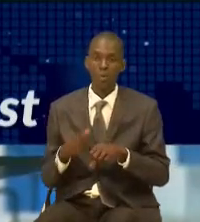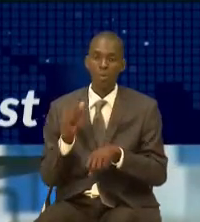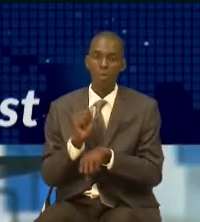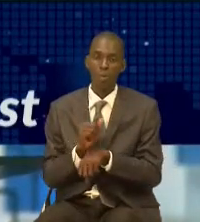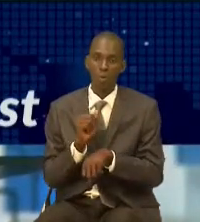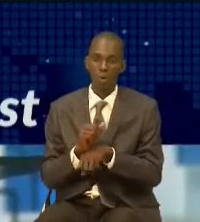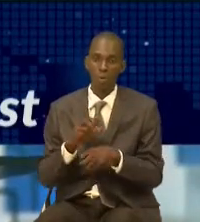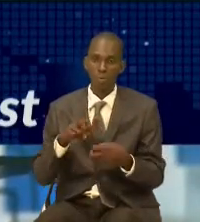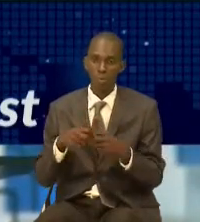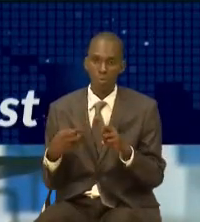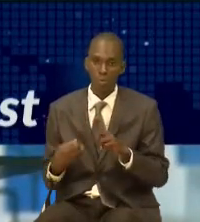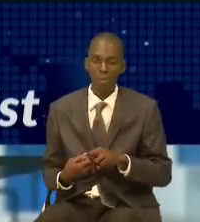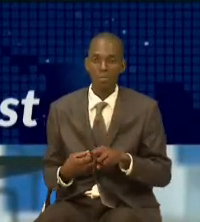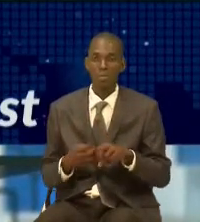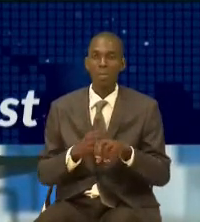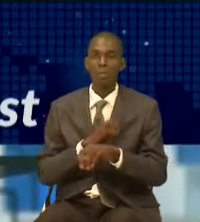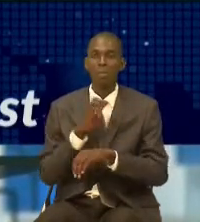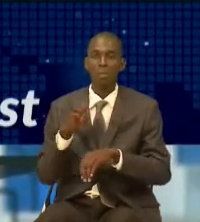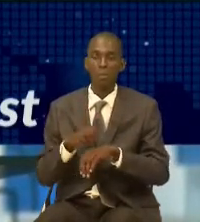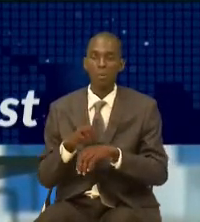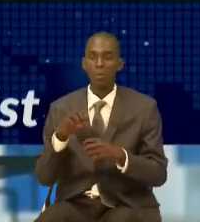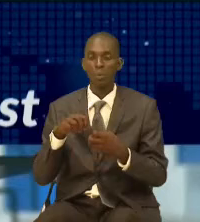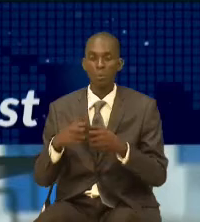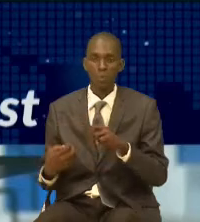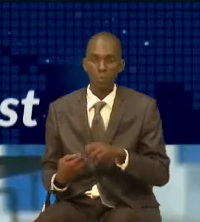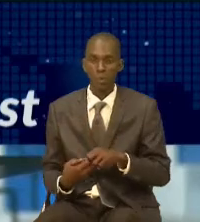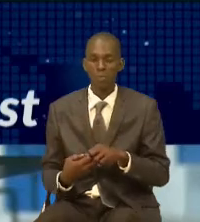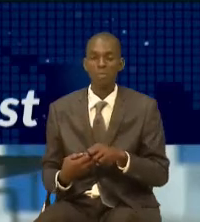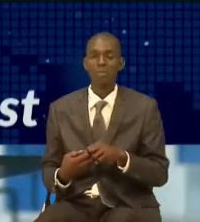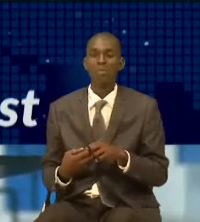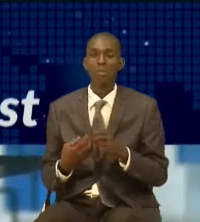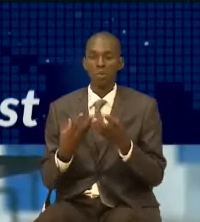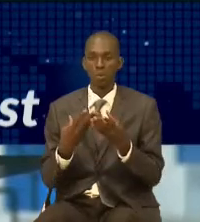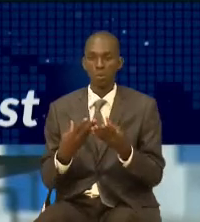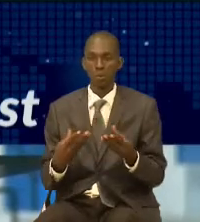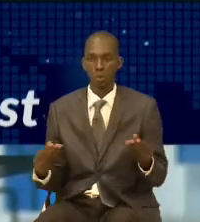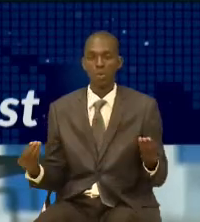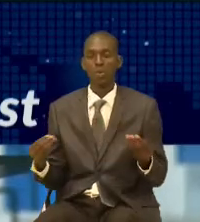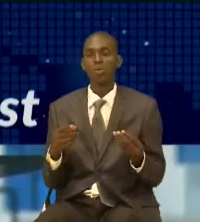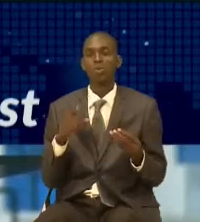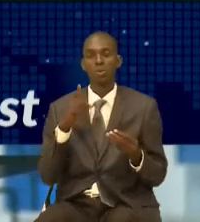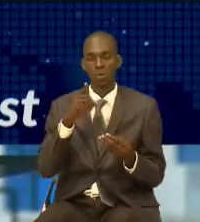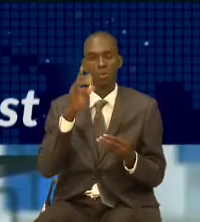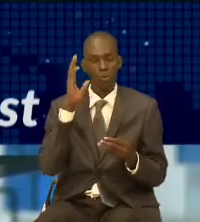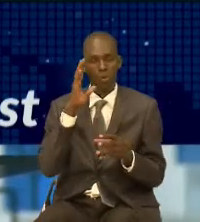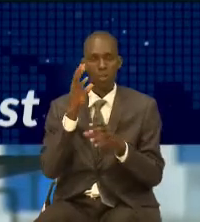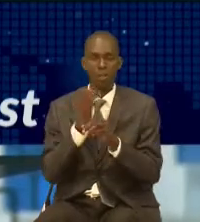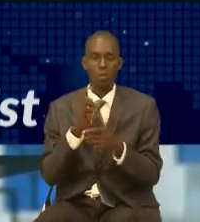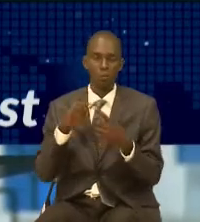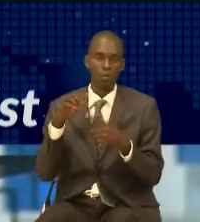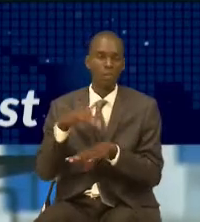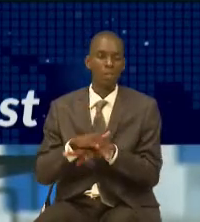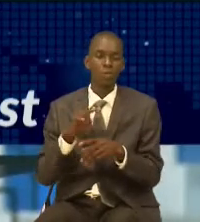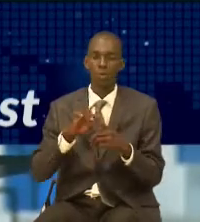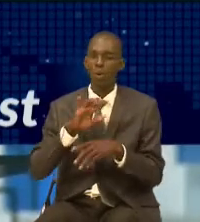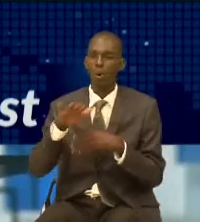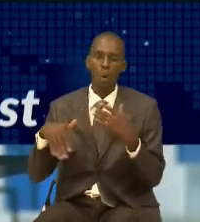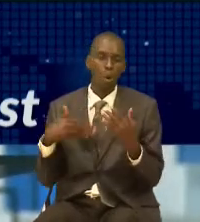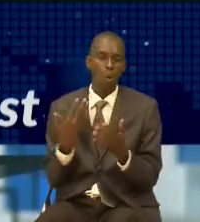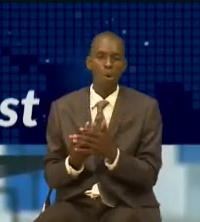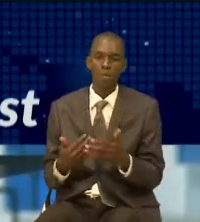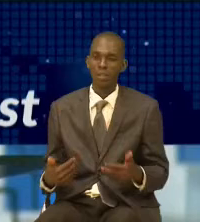employment solution you have solution tonight all challenges solution